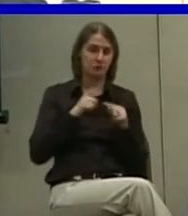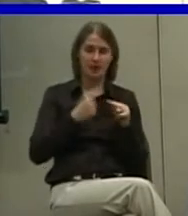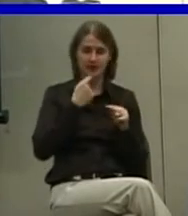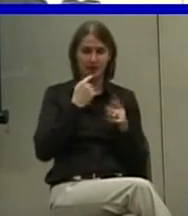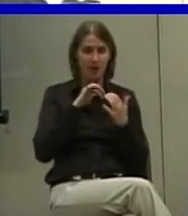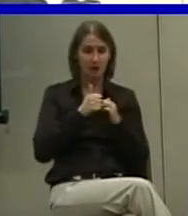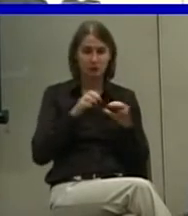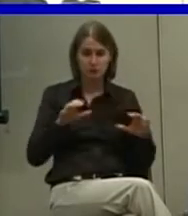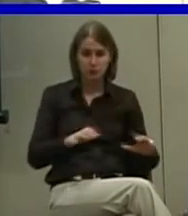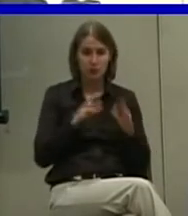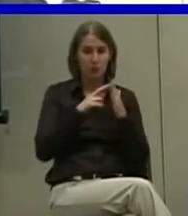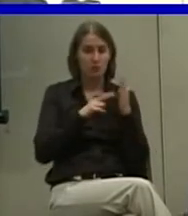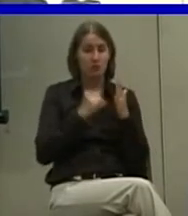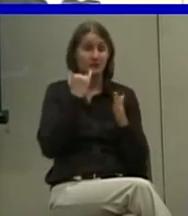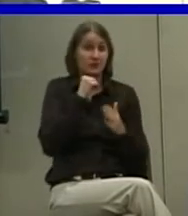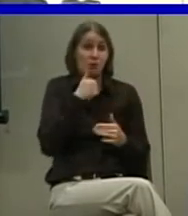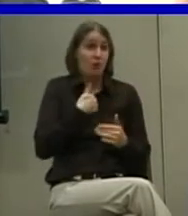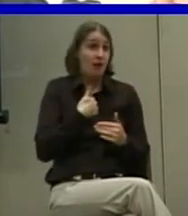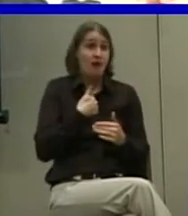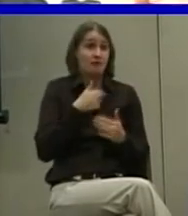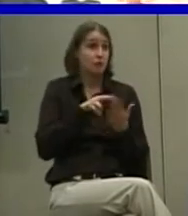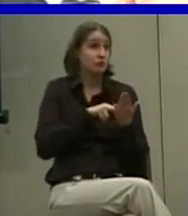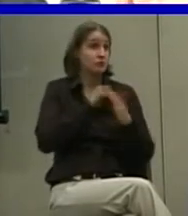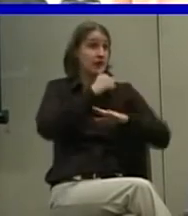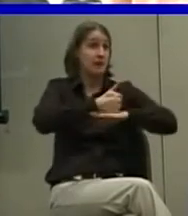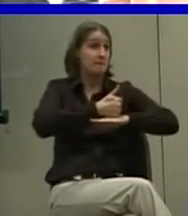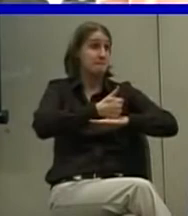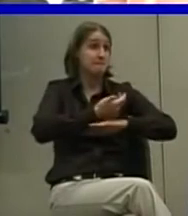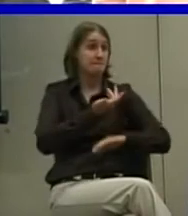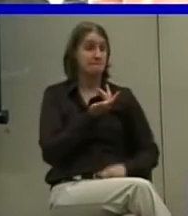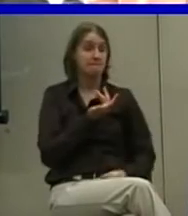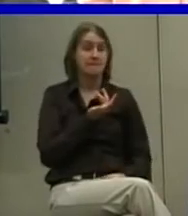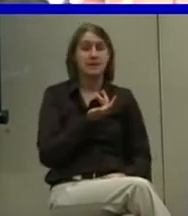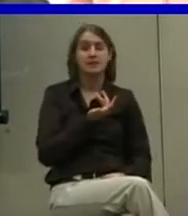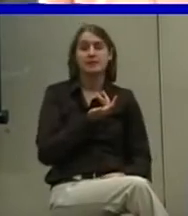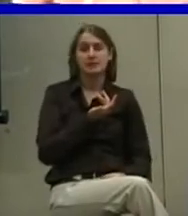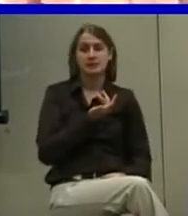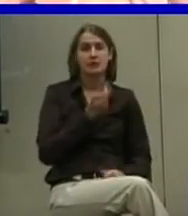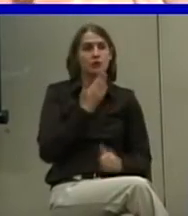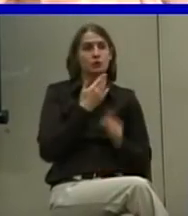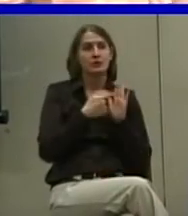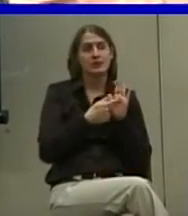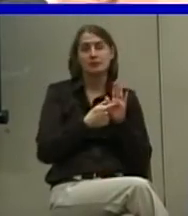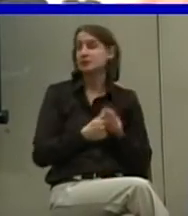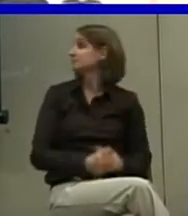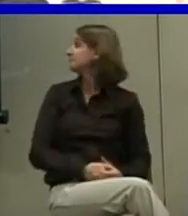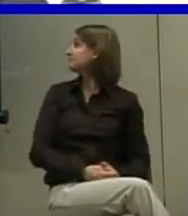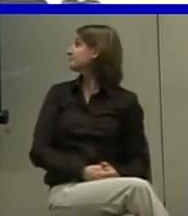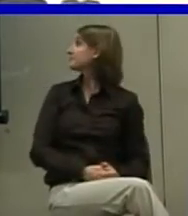him to do the rule if we don't have a rule yet. Here's a good example, I think.